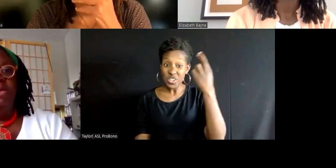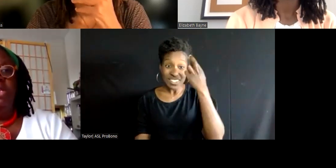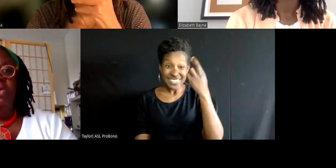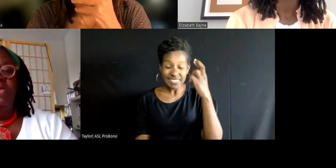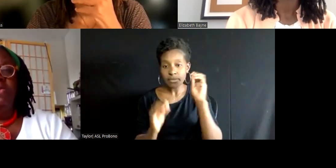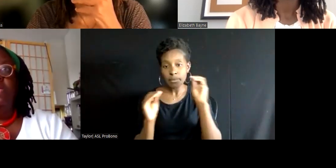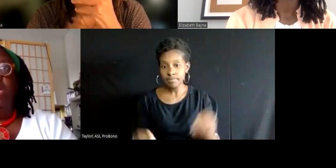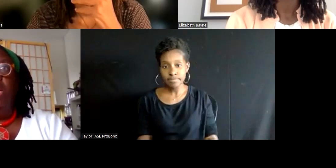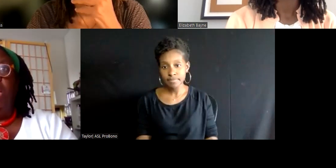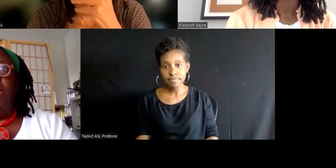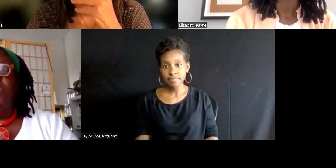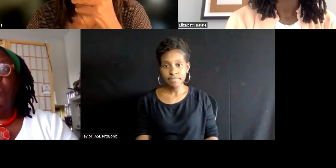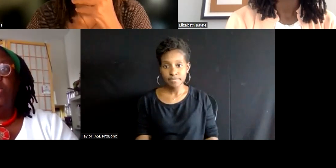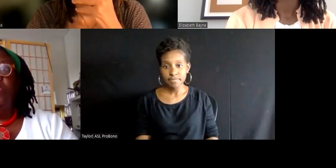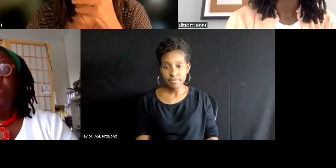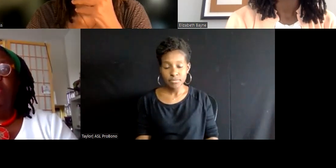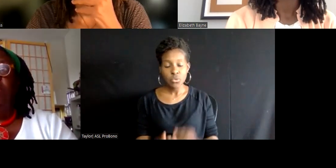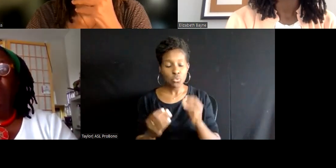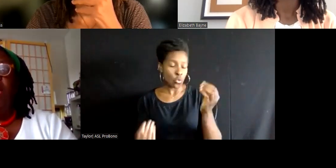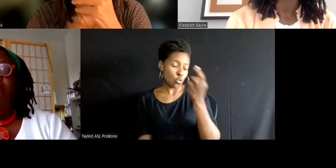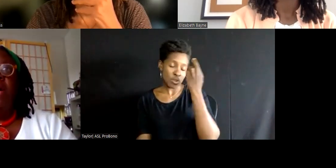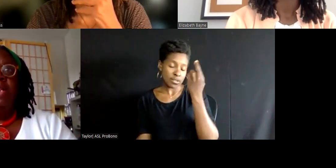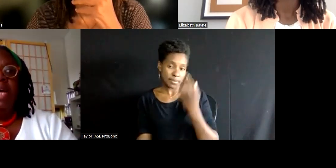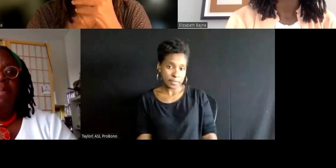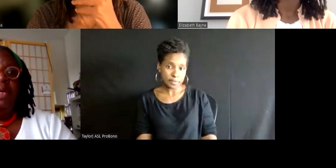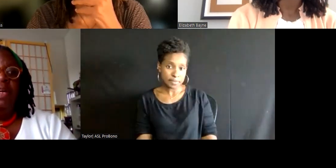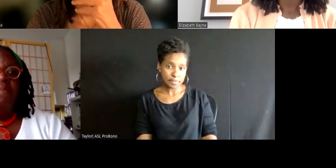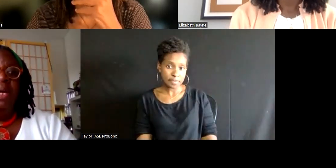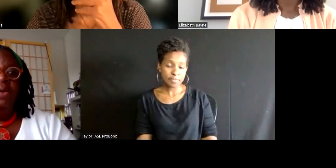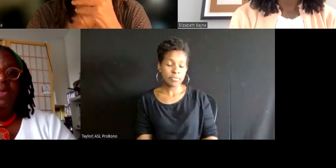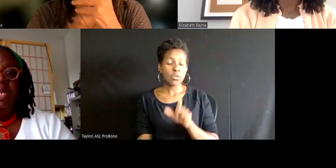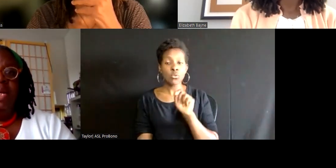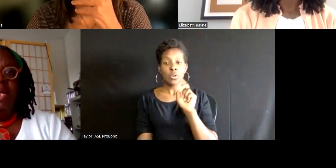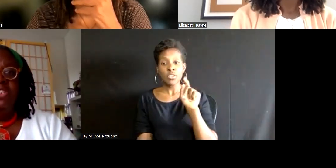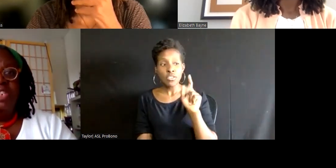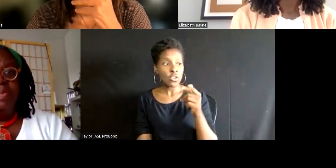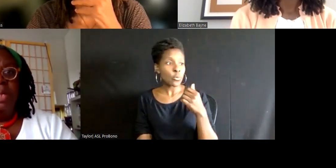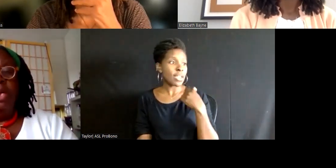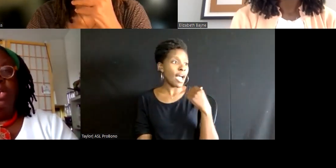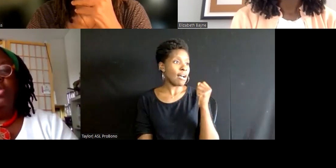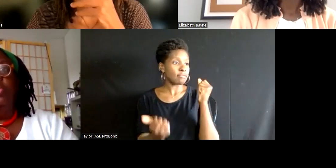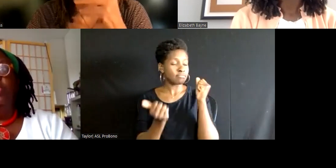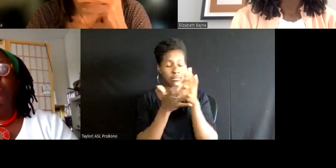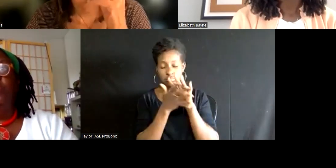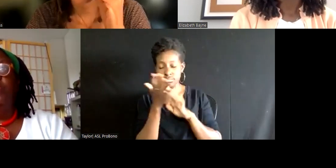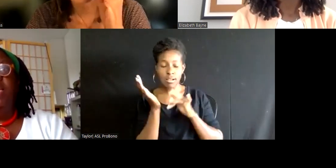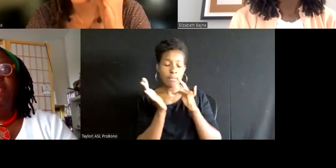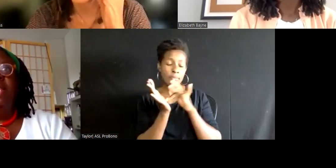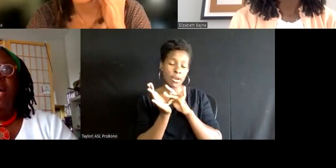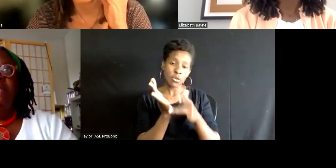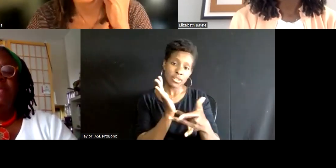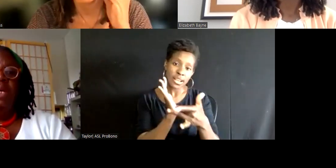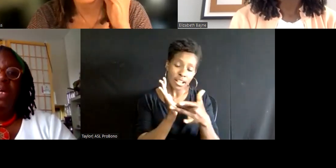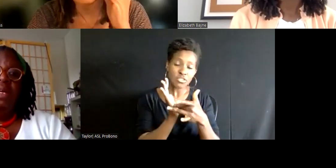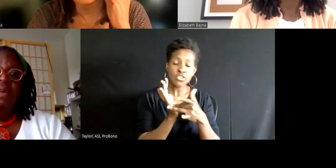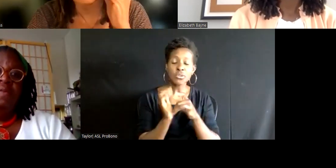There's absolutely no reason for it. In 2023, we have all type of medical technology to save